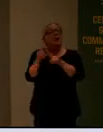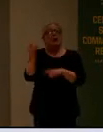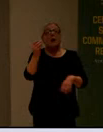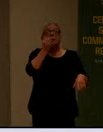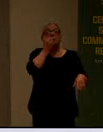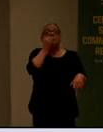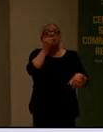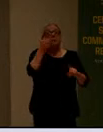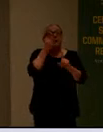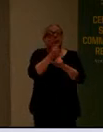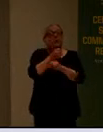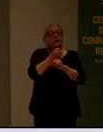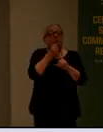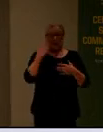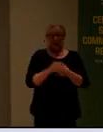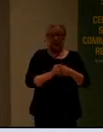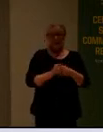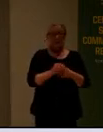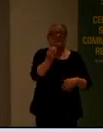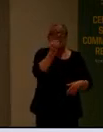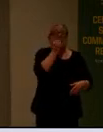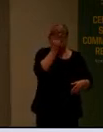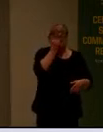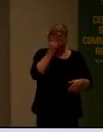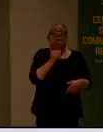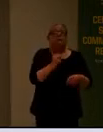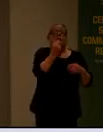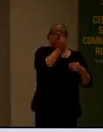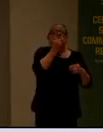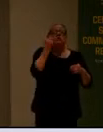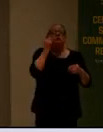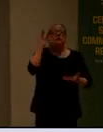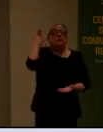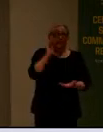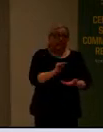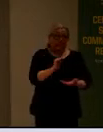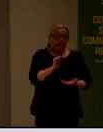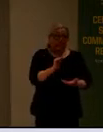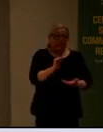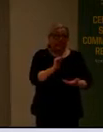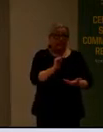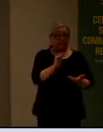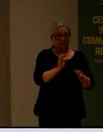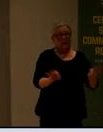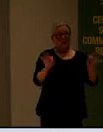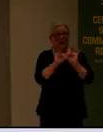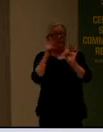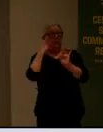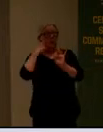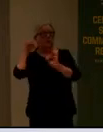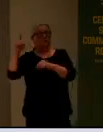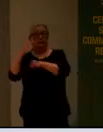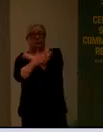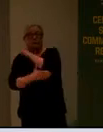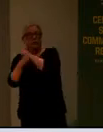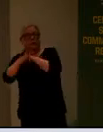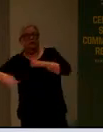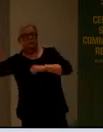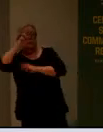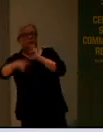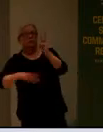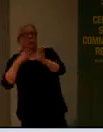So crops are less nutritious, which is especially important for areas of the world where already on the